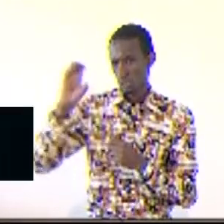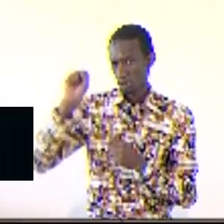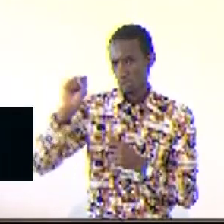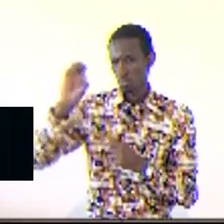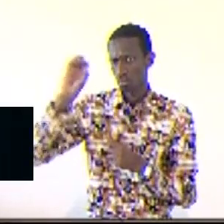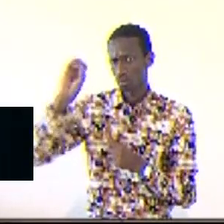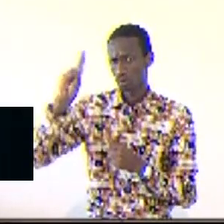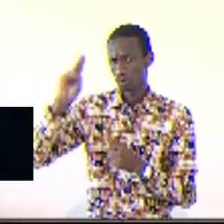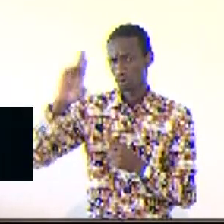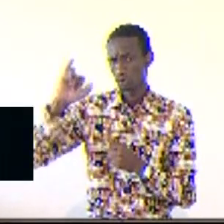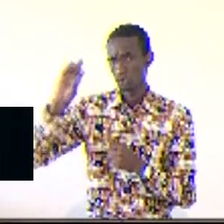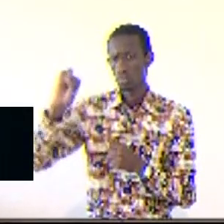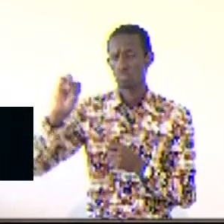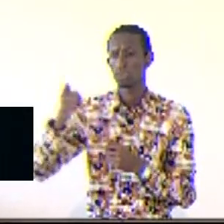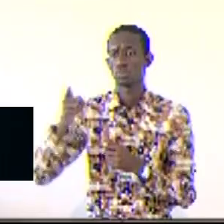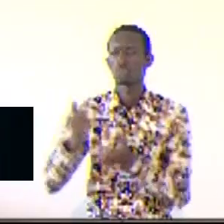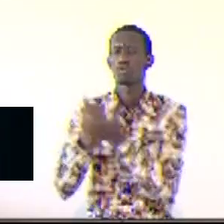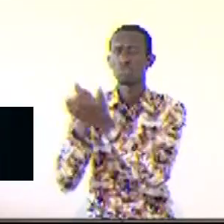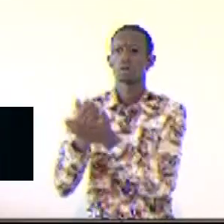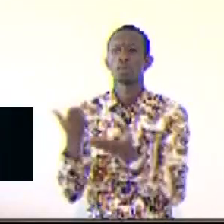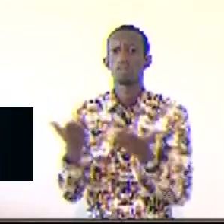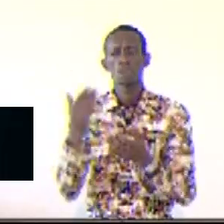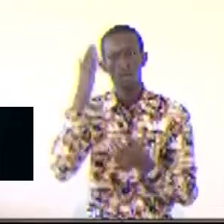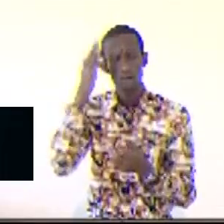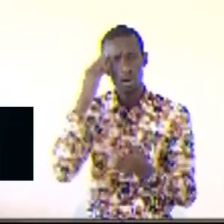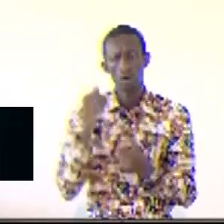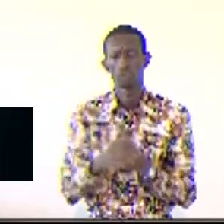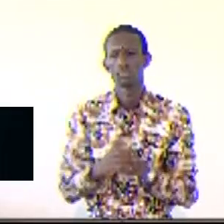a precipitate. So we are determining